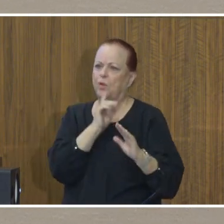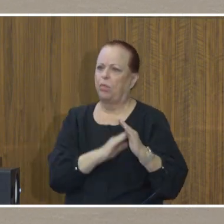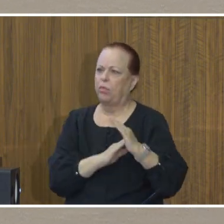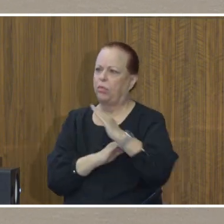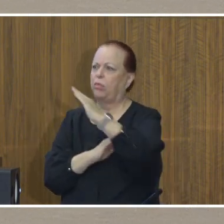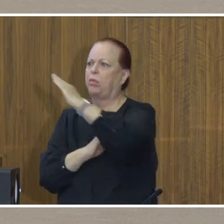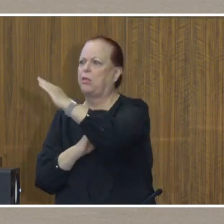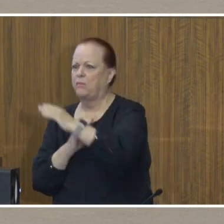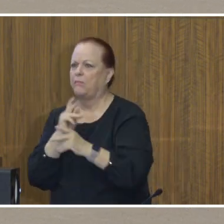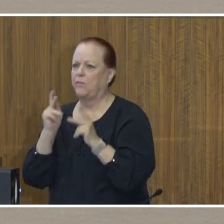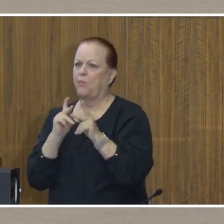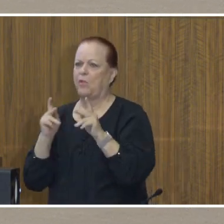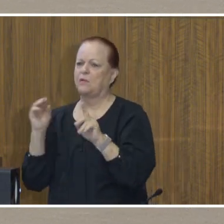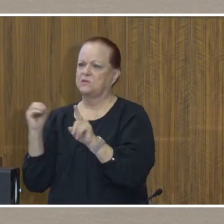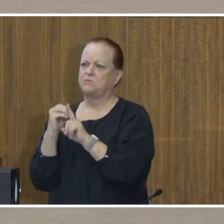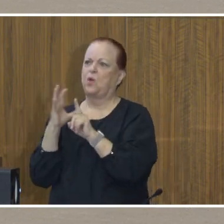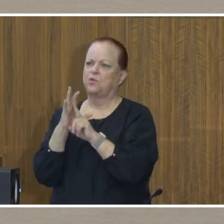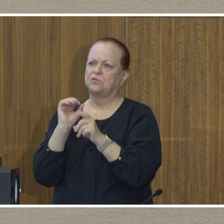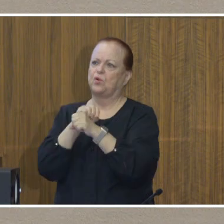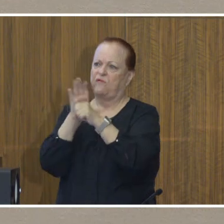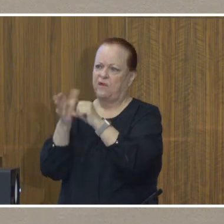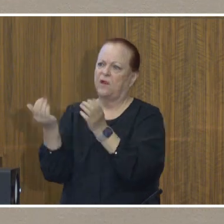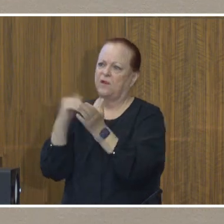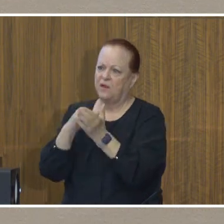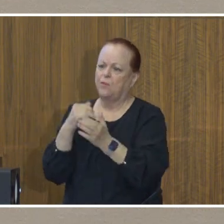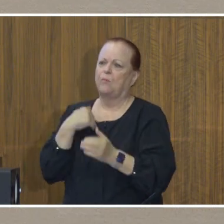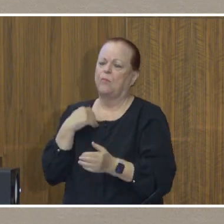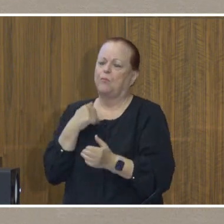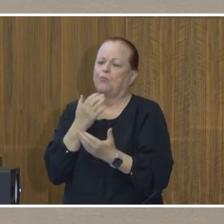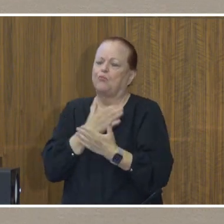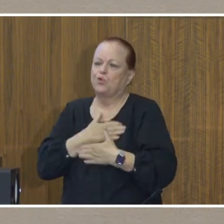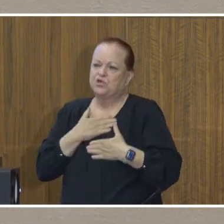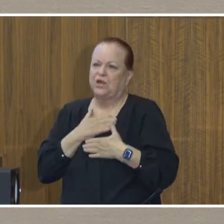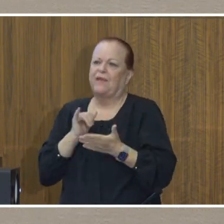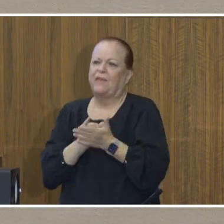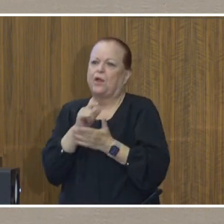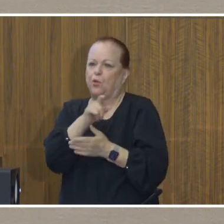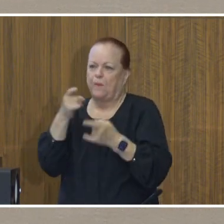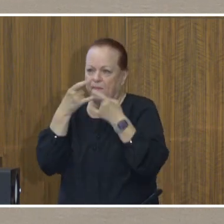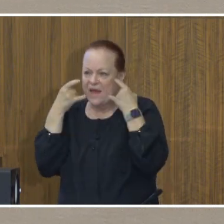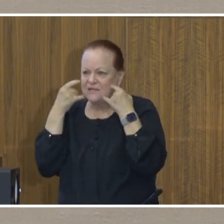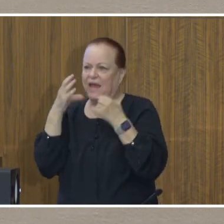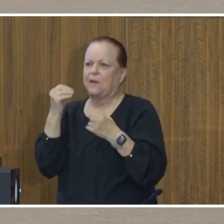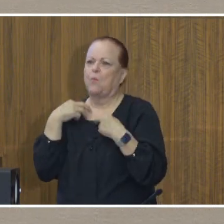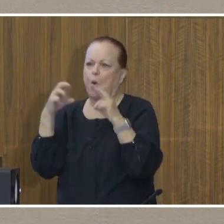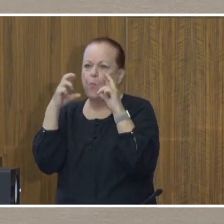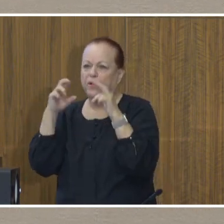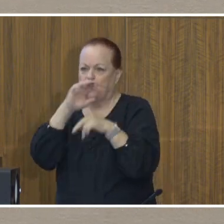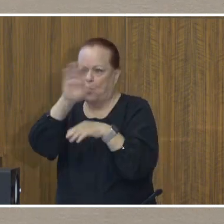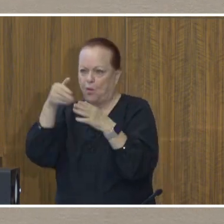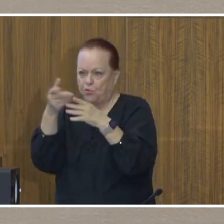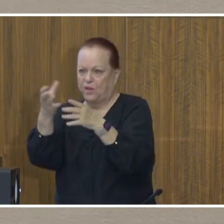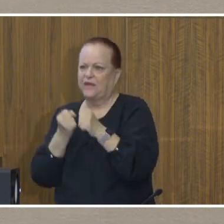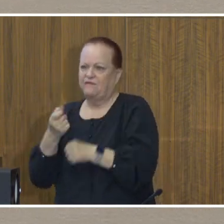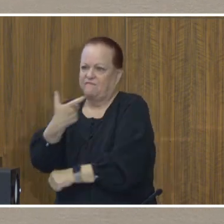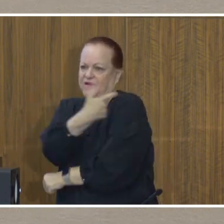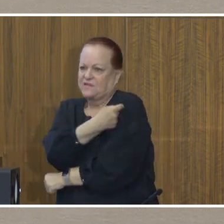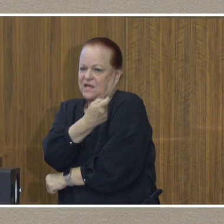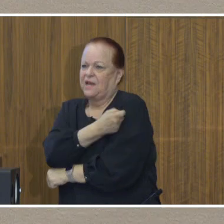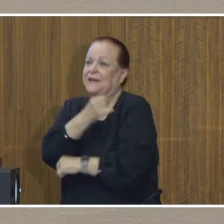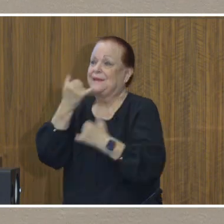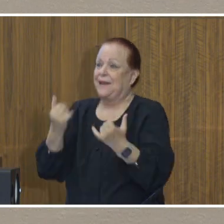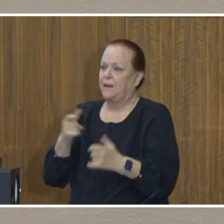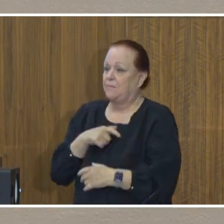wearing your masks, and I hope that everyone will continue to get vaccinated. And so at this time, I will turn it over